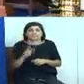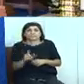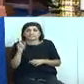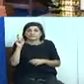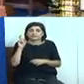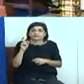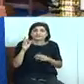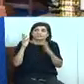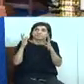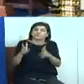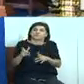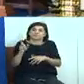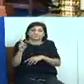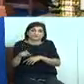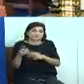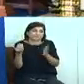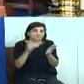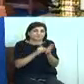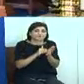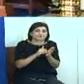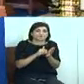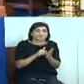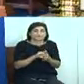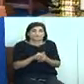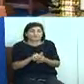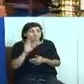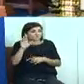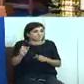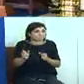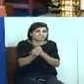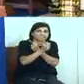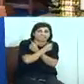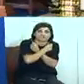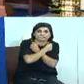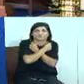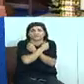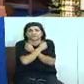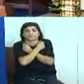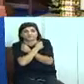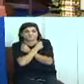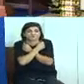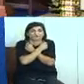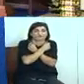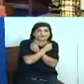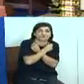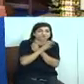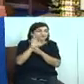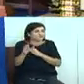Thank you.